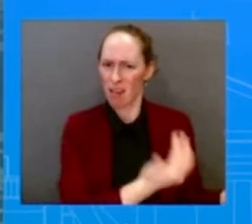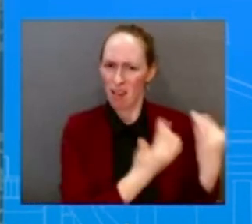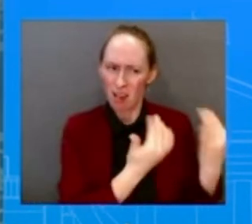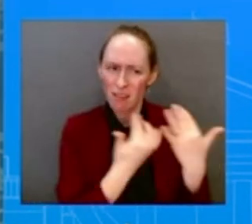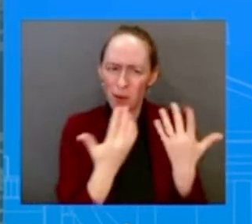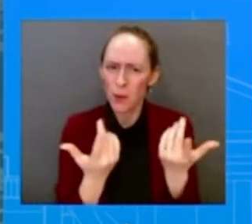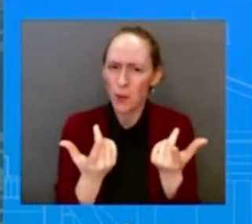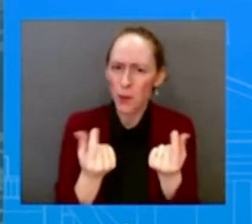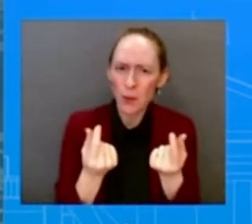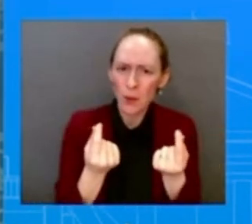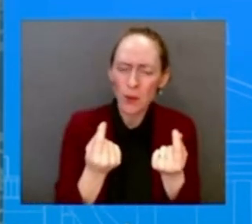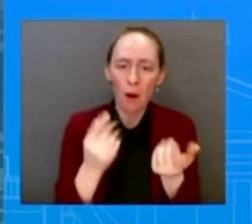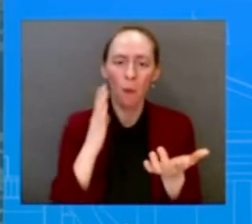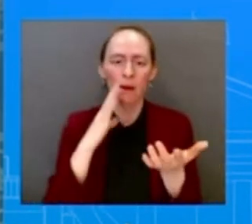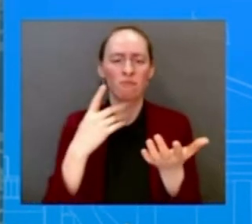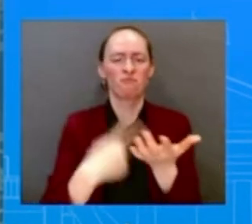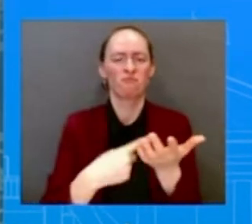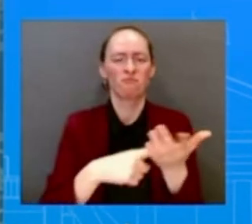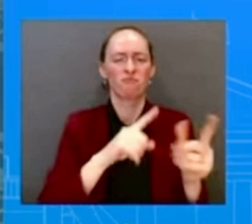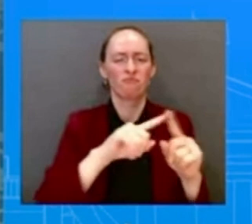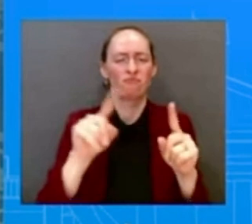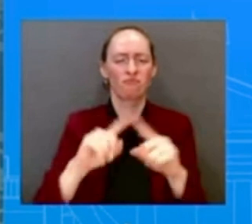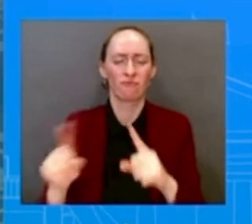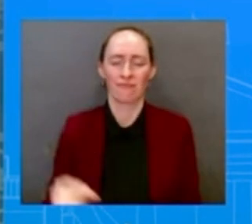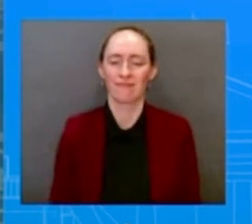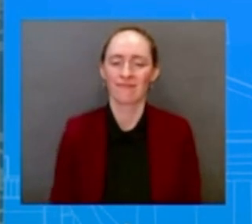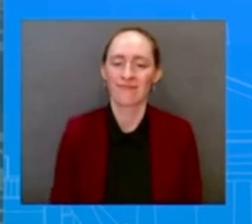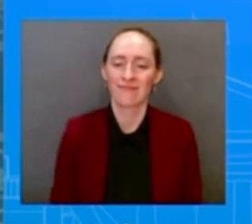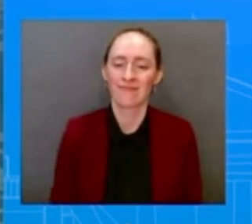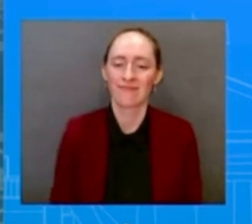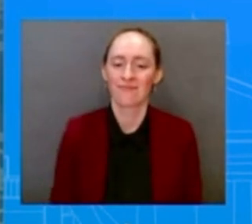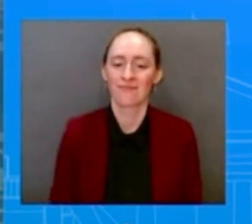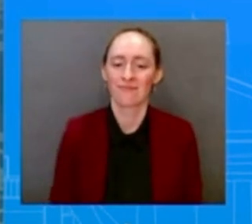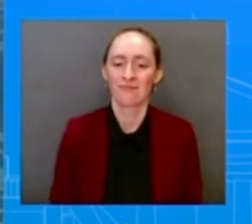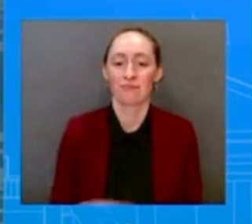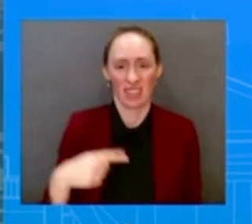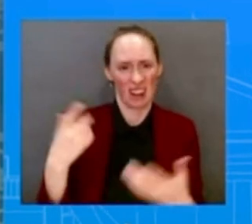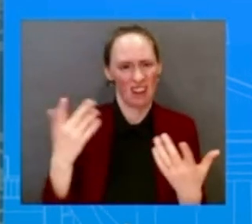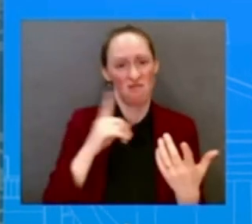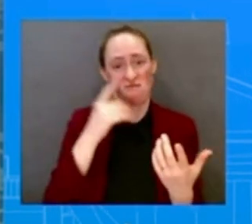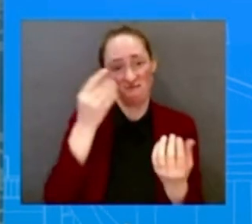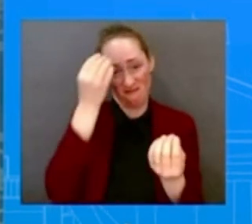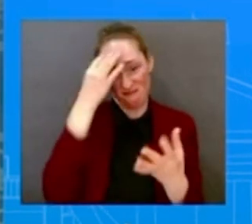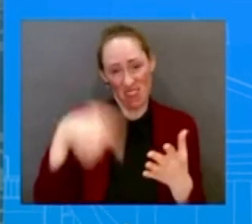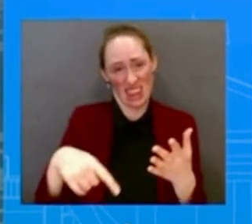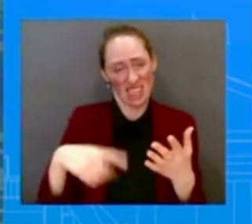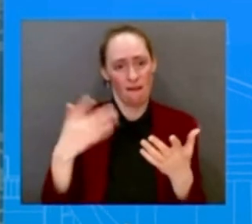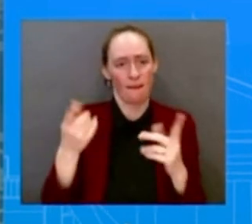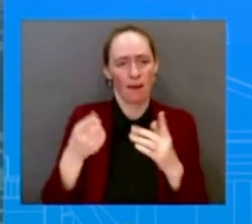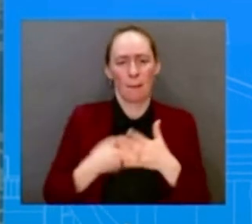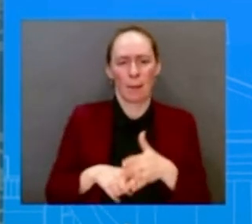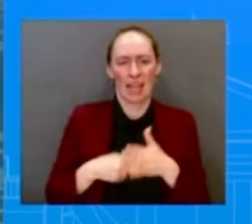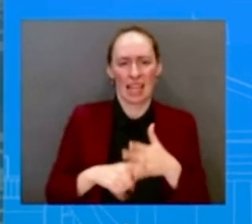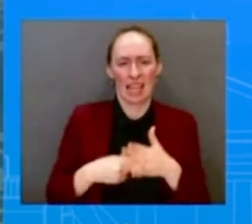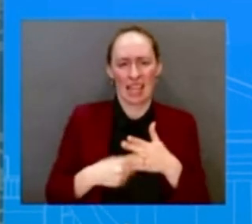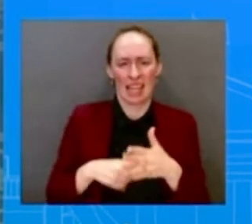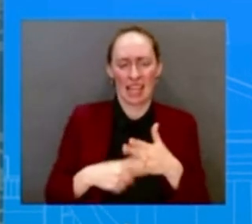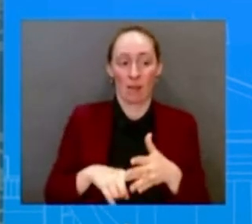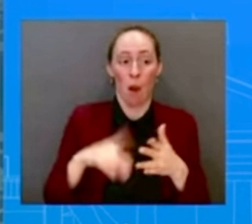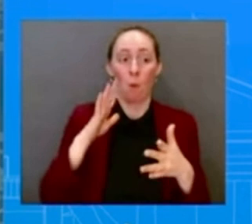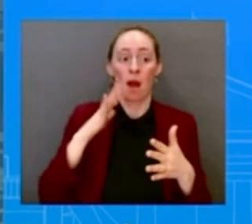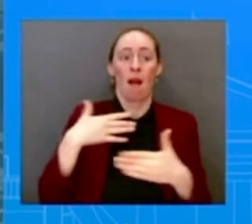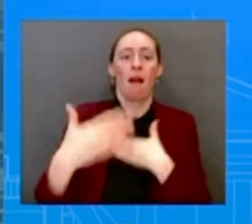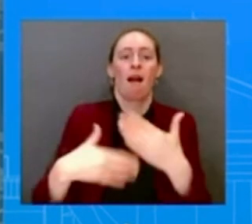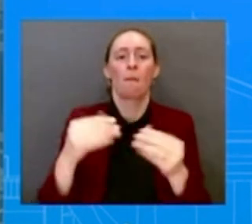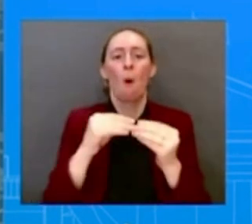stage for upcoming high-level engagements between our two countries. One more note before we jump into questions, and this is